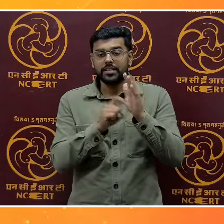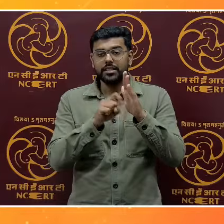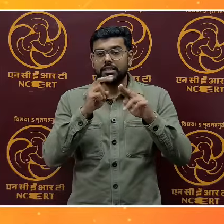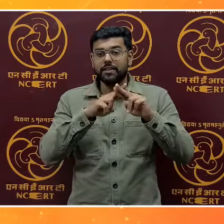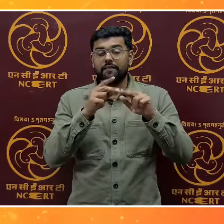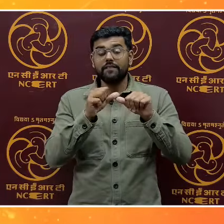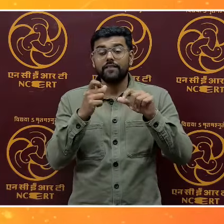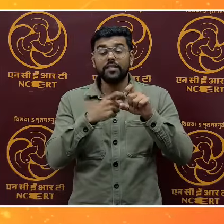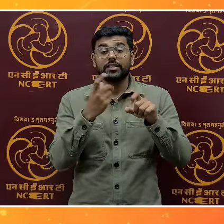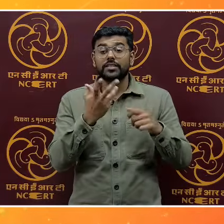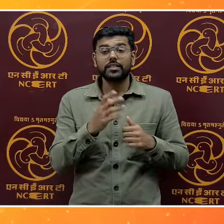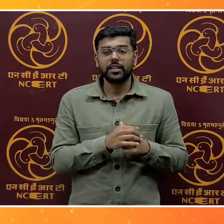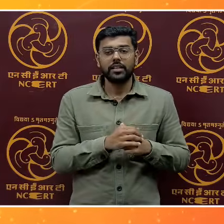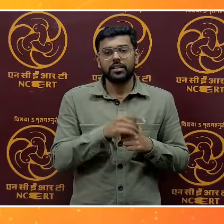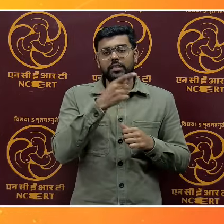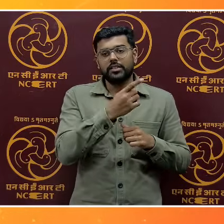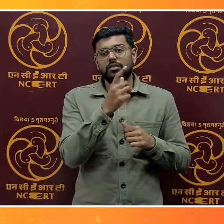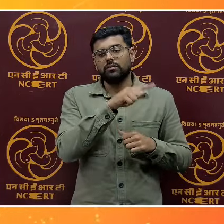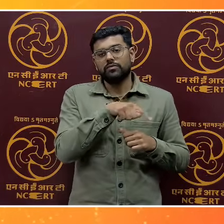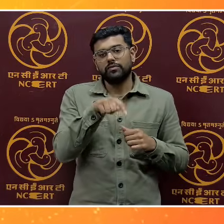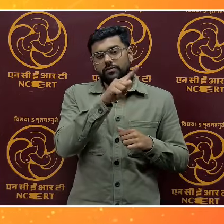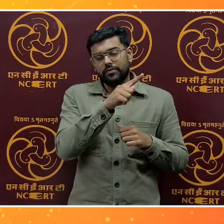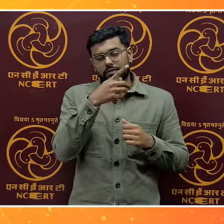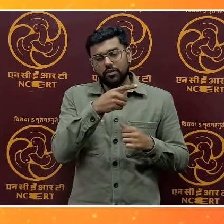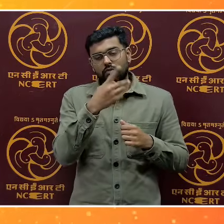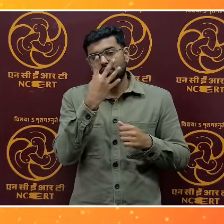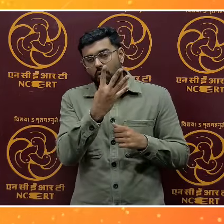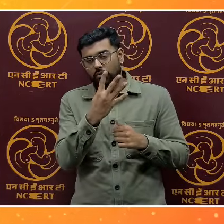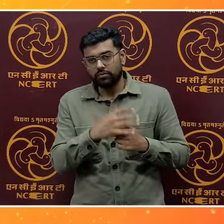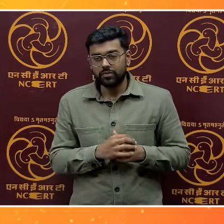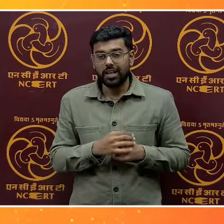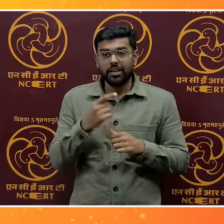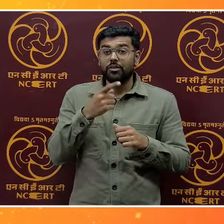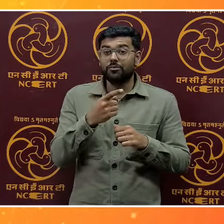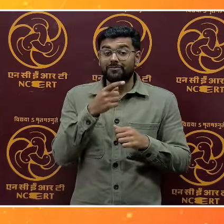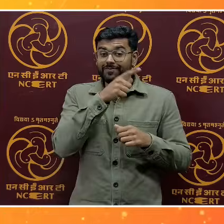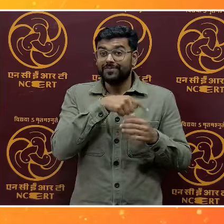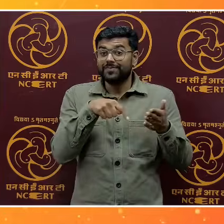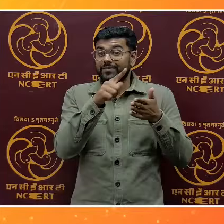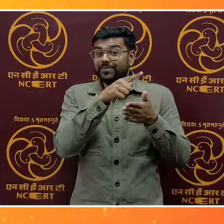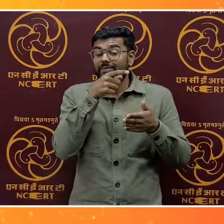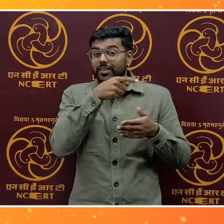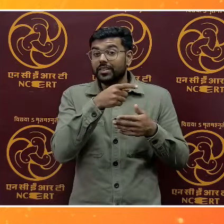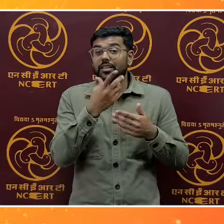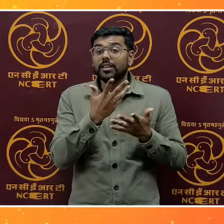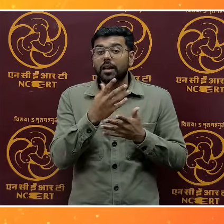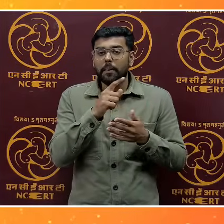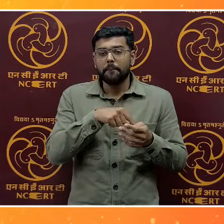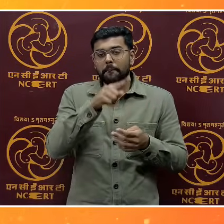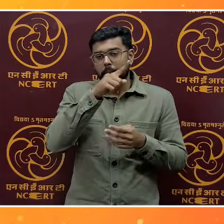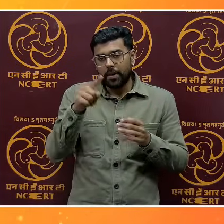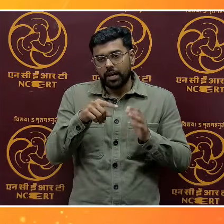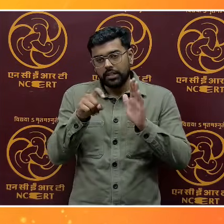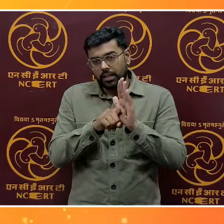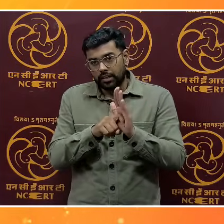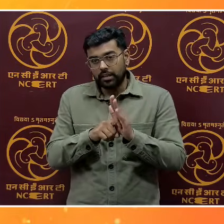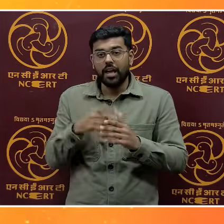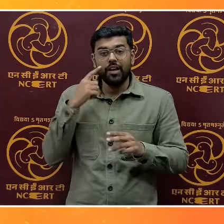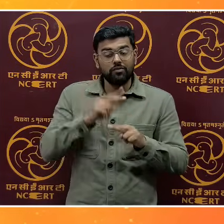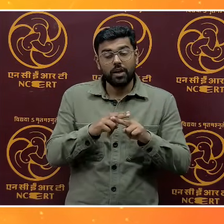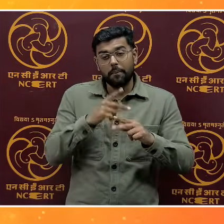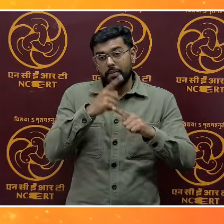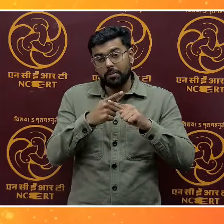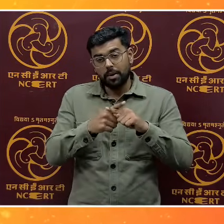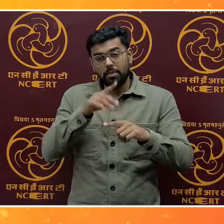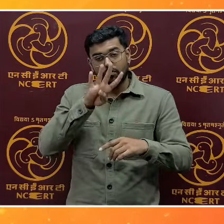So, what is area of one circle? Pi r square. When I multiply by 4, I get the surface area of sphere as 4 pi r